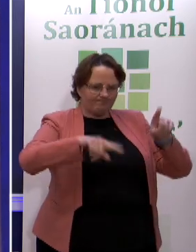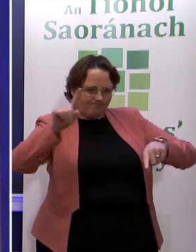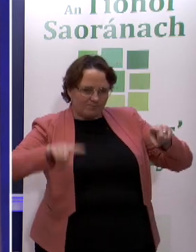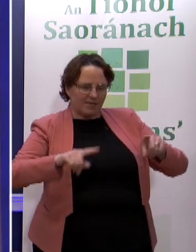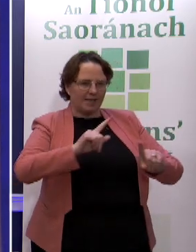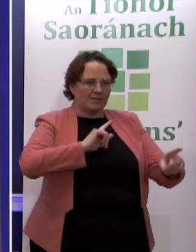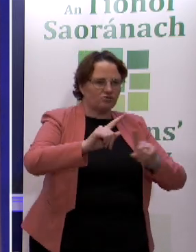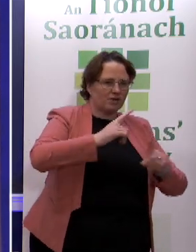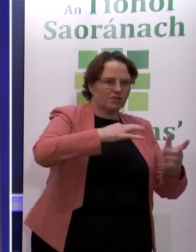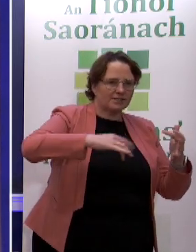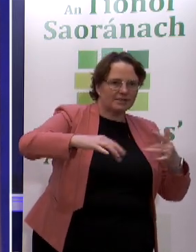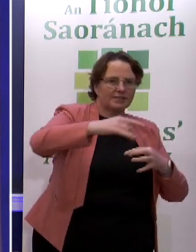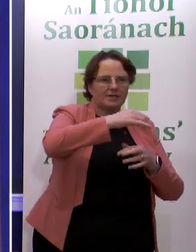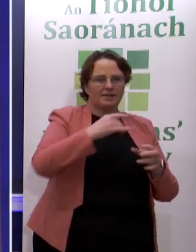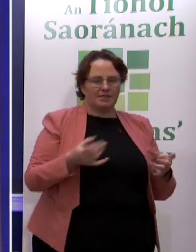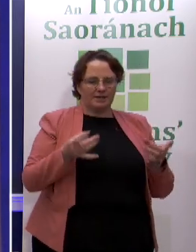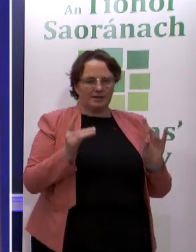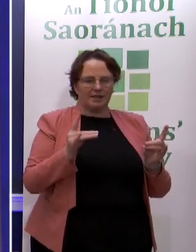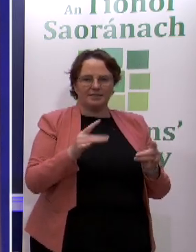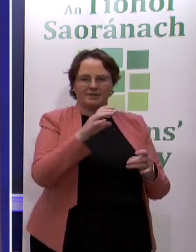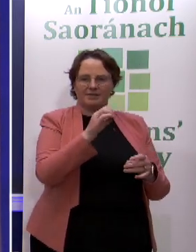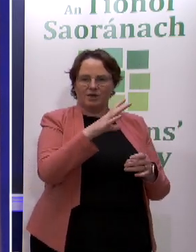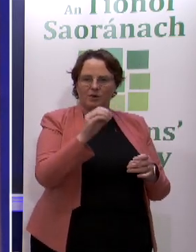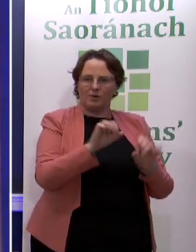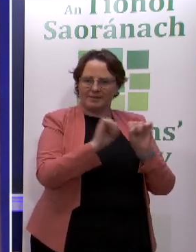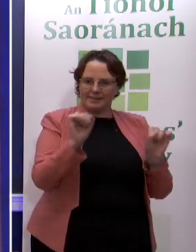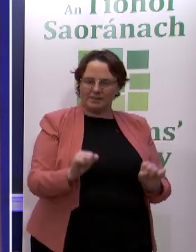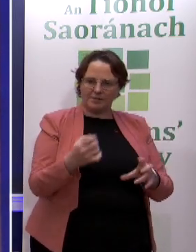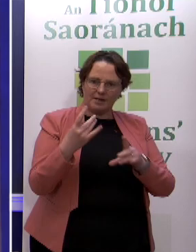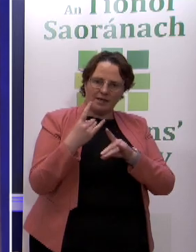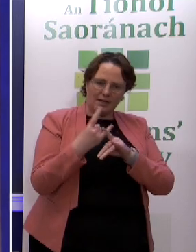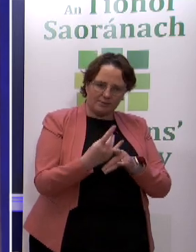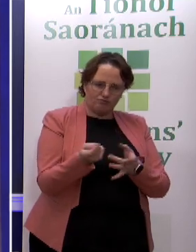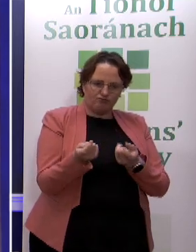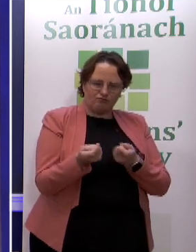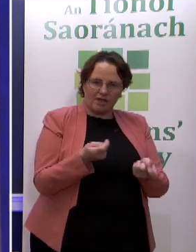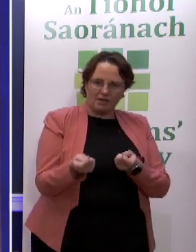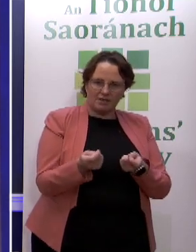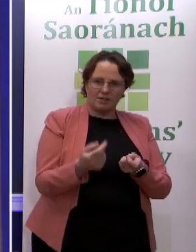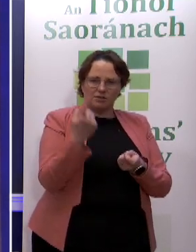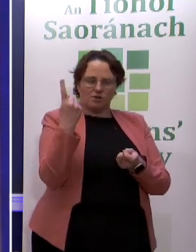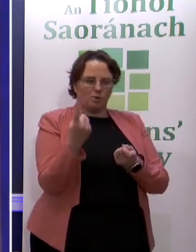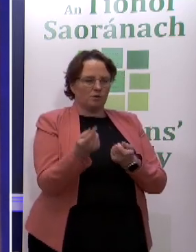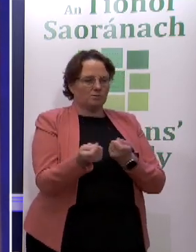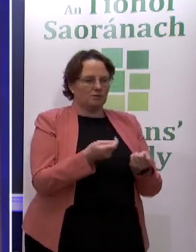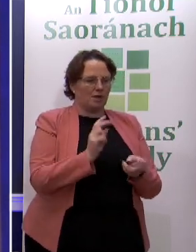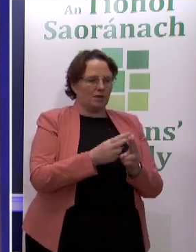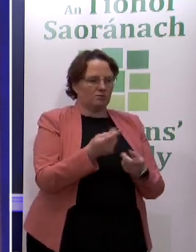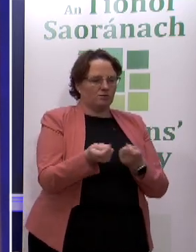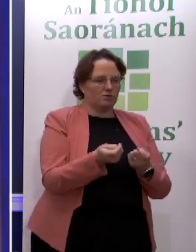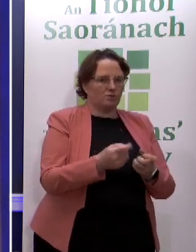occur in healthy ecosystems helps to regulate those ecosystems, so no one species gets out of